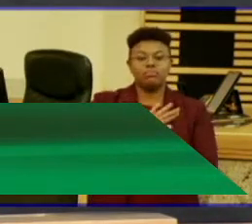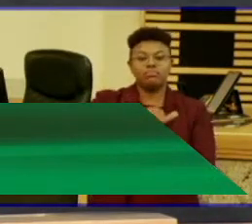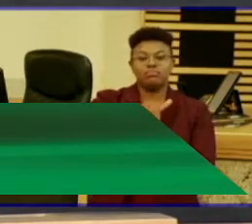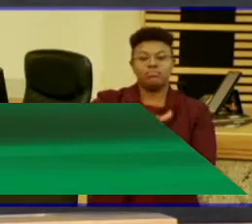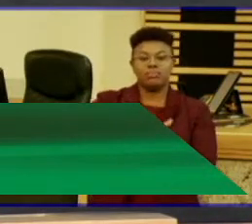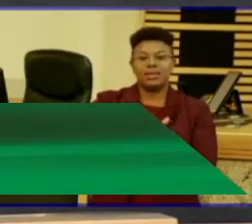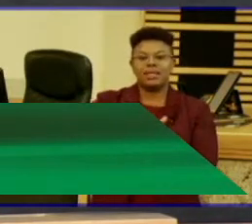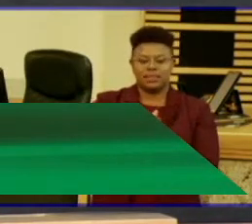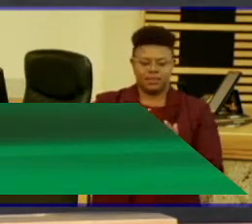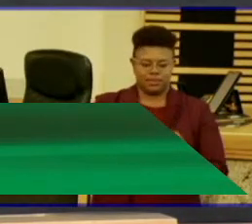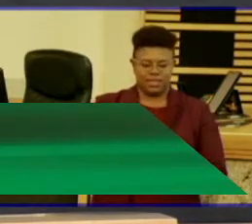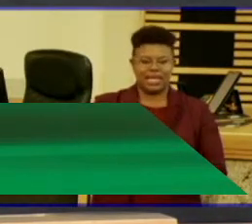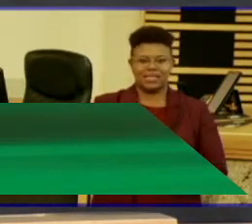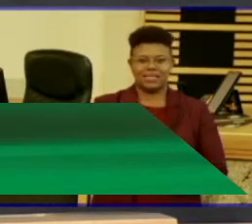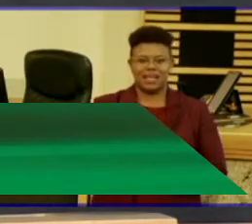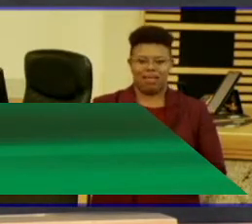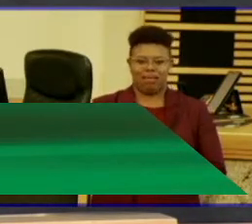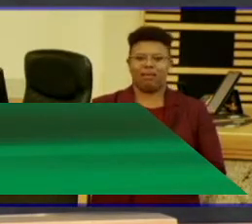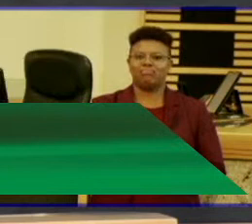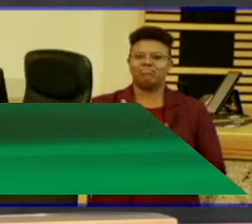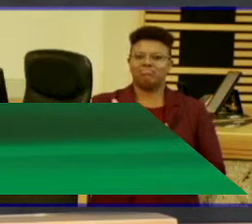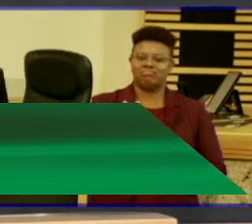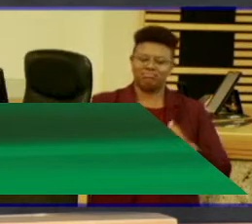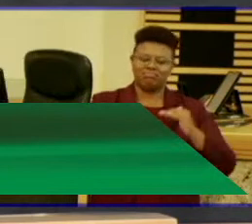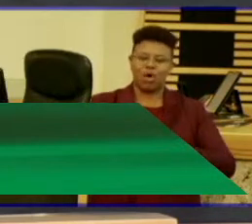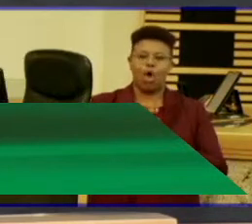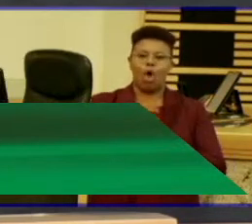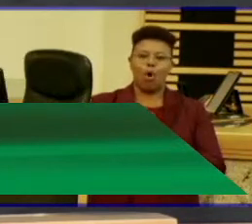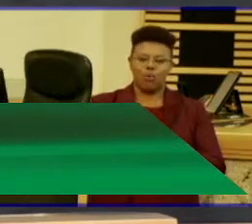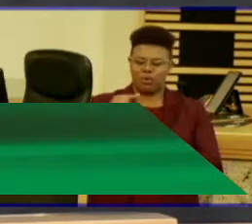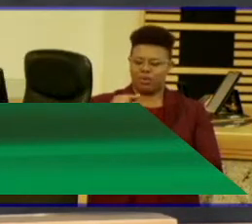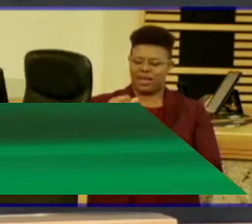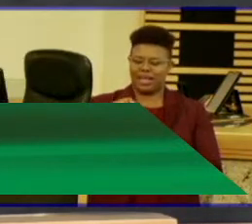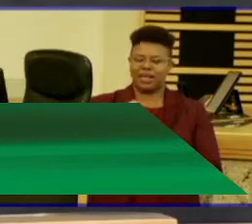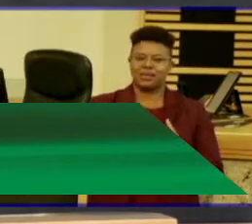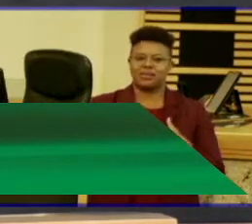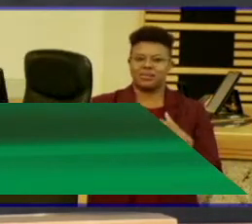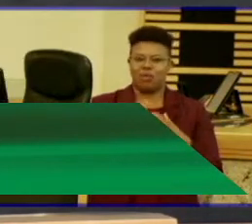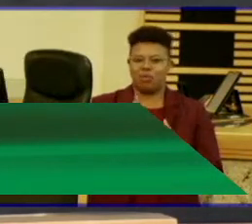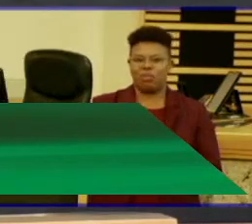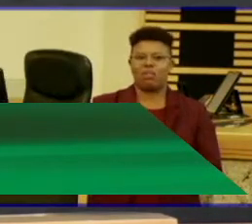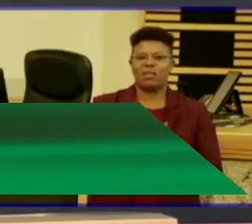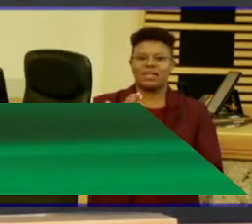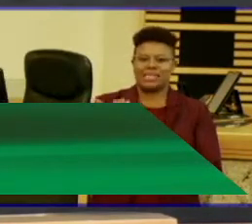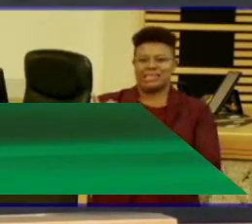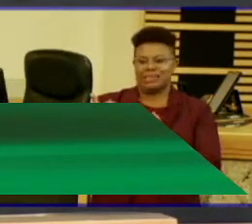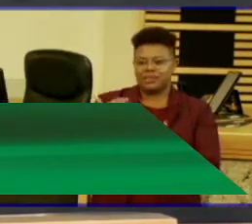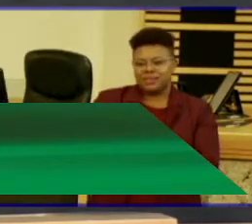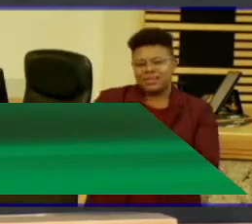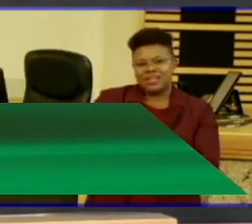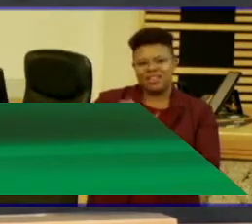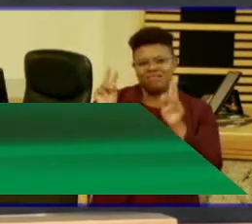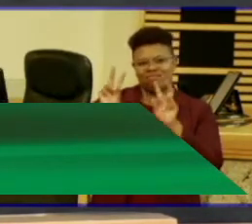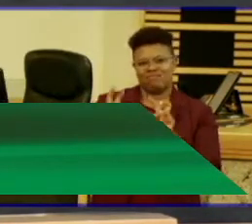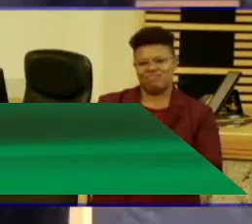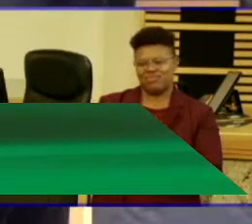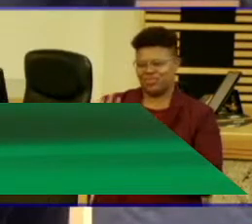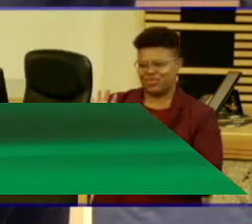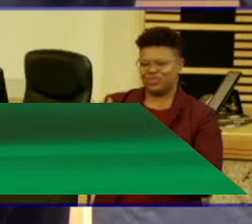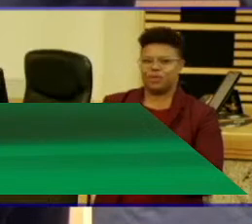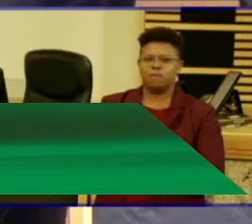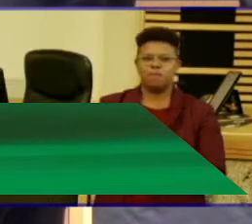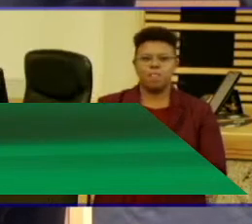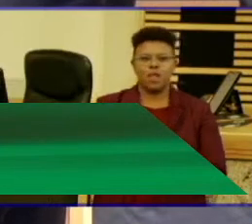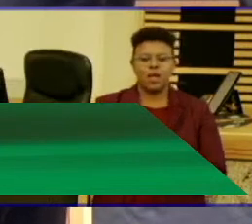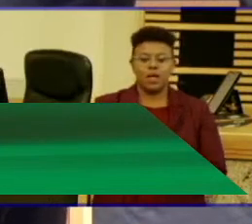and energy-intensive investment. We envisage a network of pipelines from the existing Dedisa power